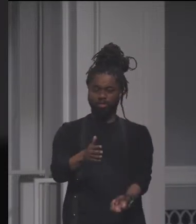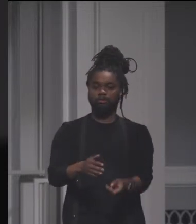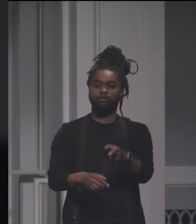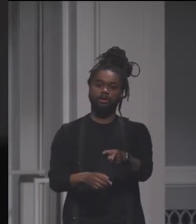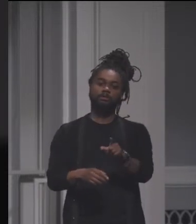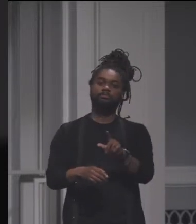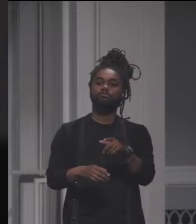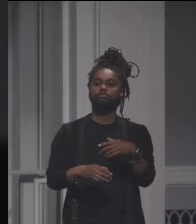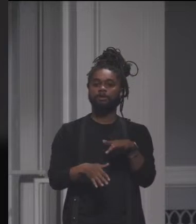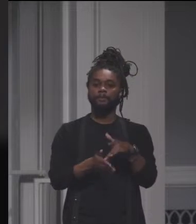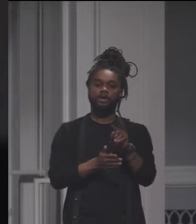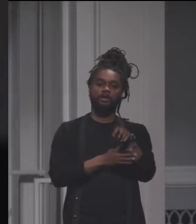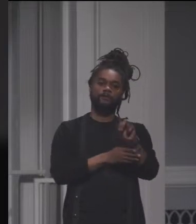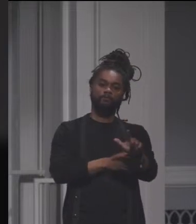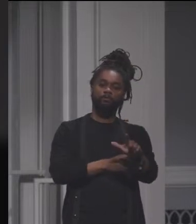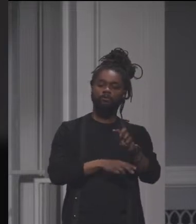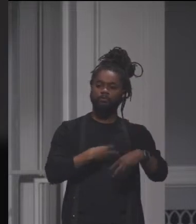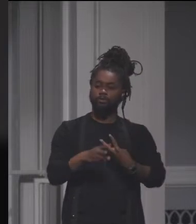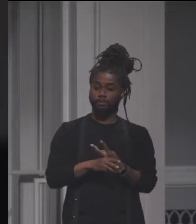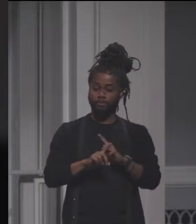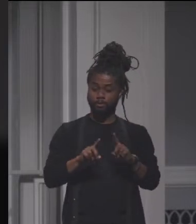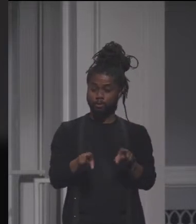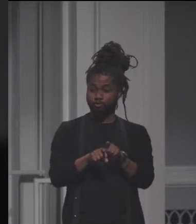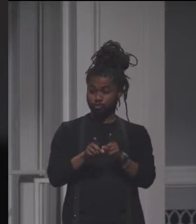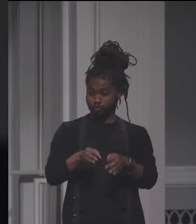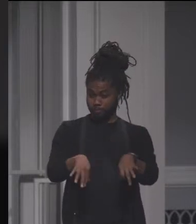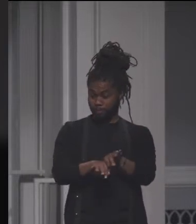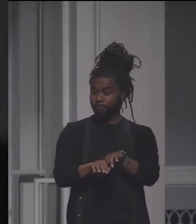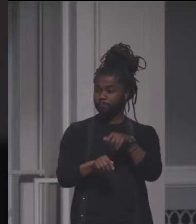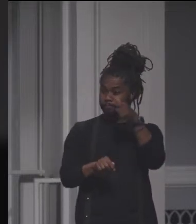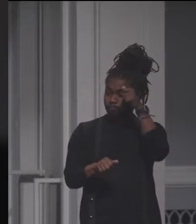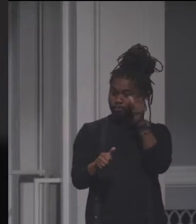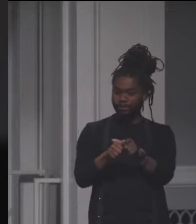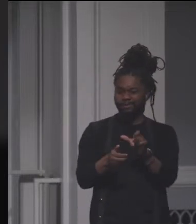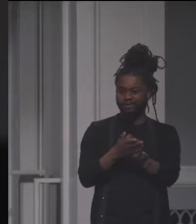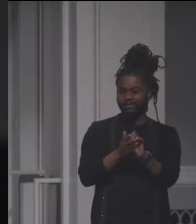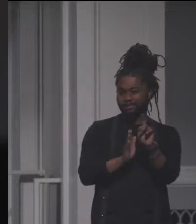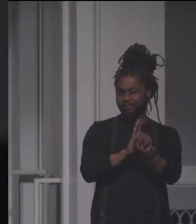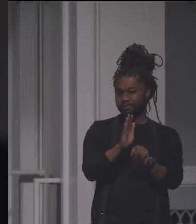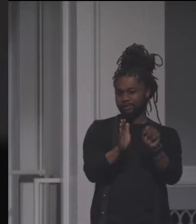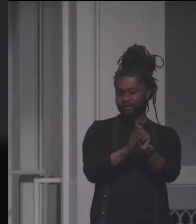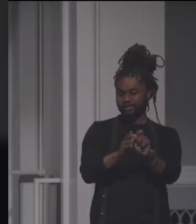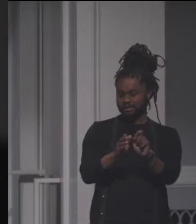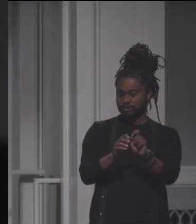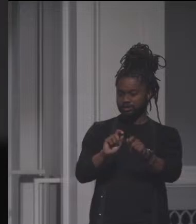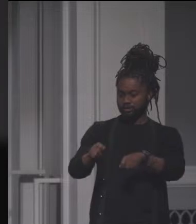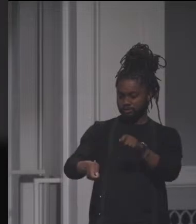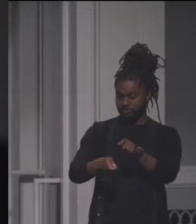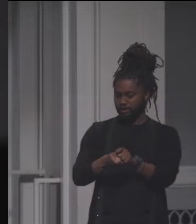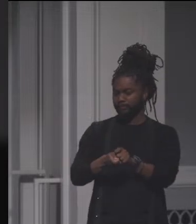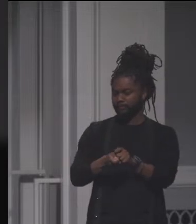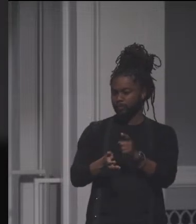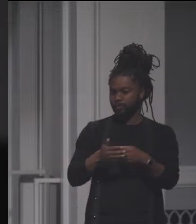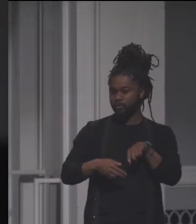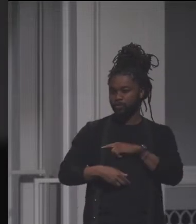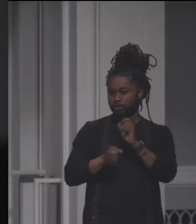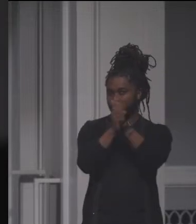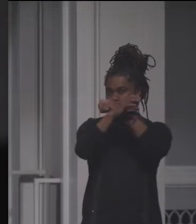world, but it's important to note that the period she focuses on is a specific one within what we know as the Middle